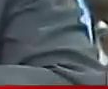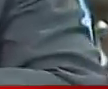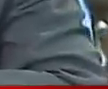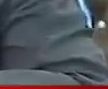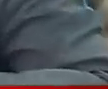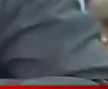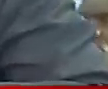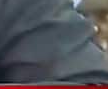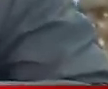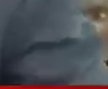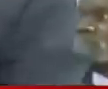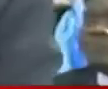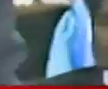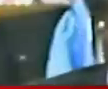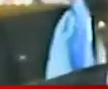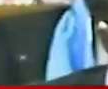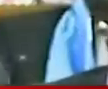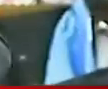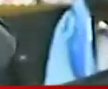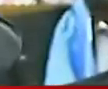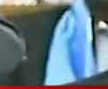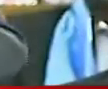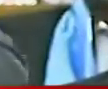Mwananchi Mkenya, nimekufeel.